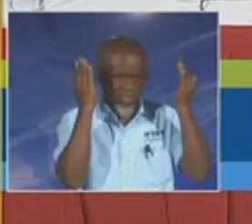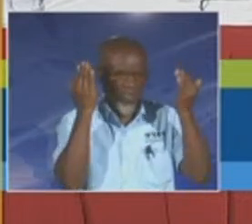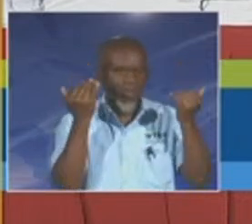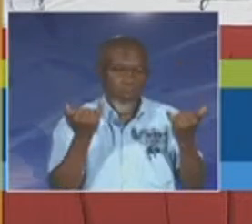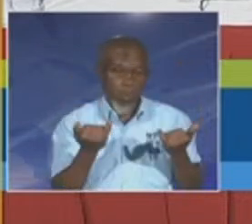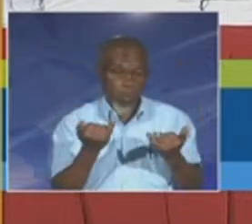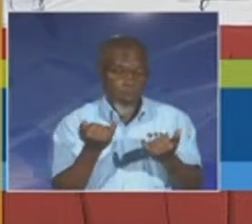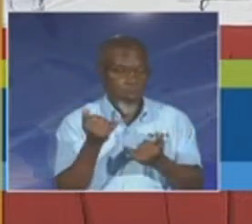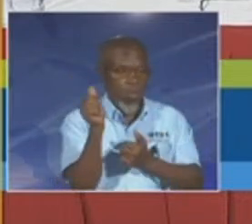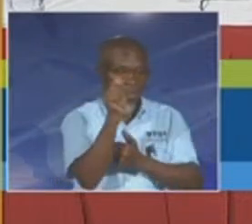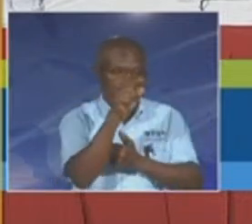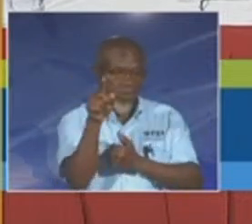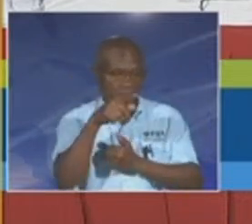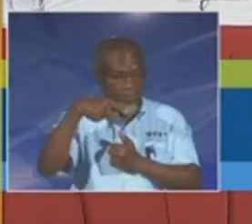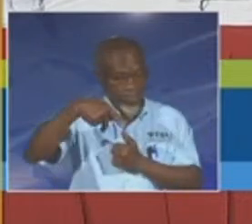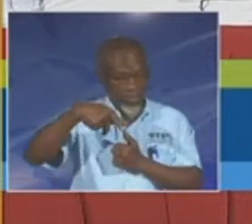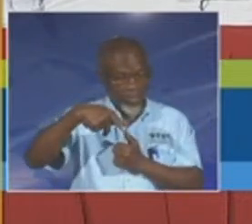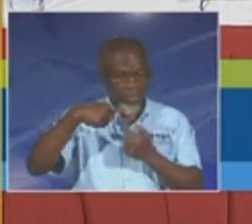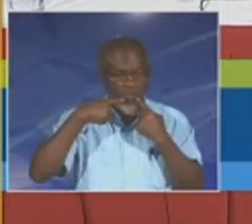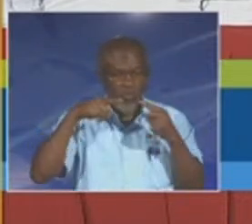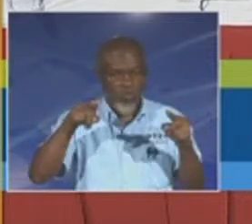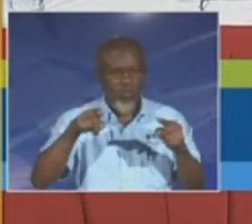follow-up question.